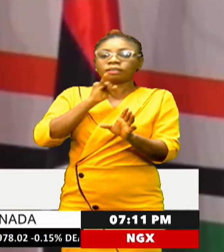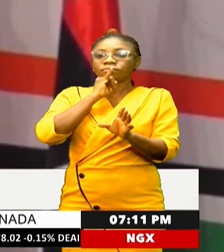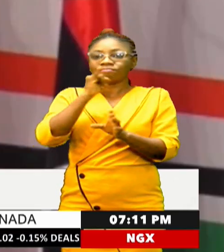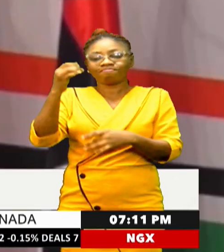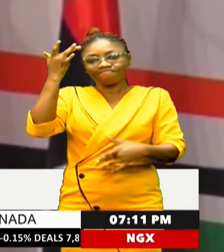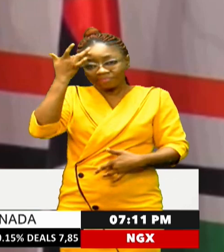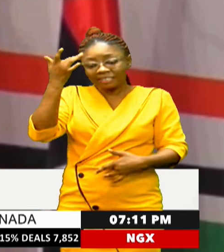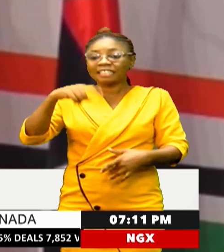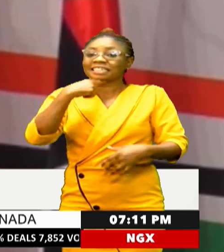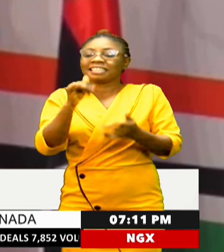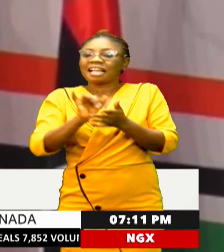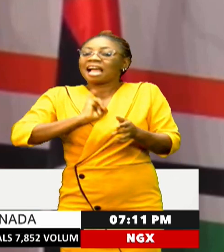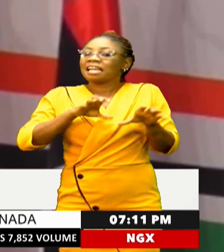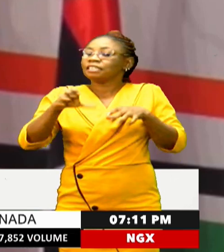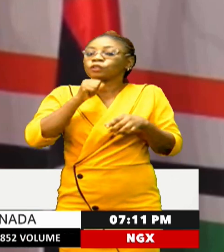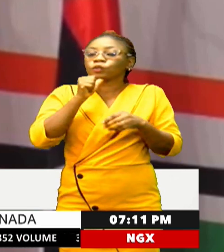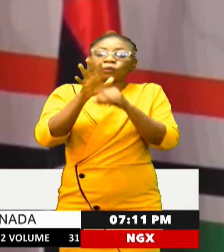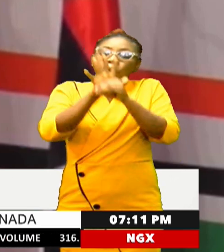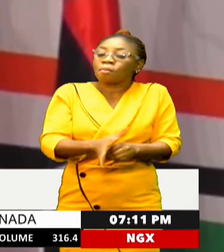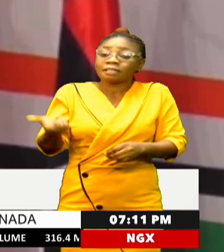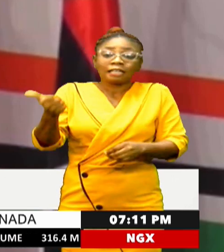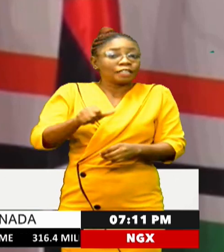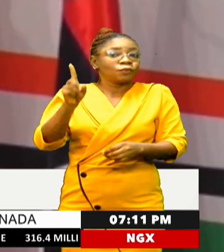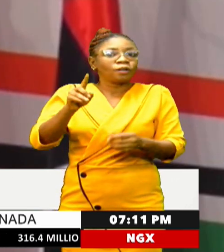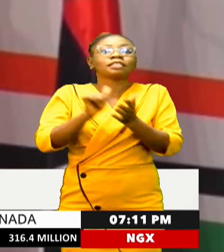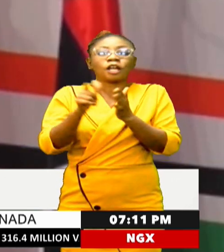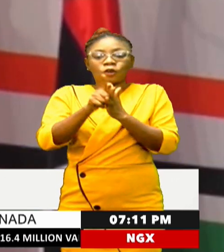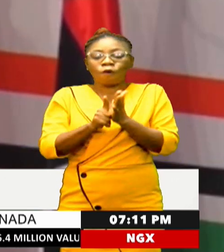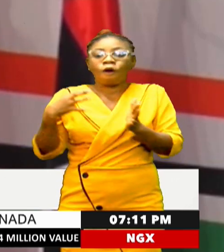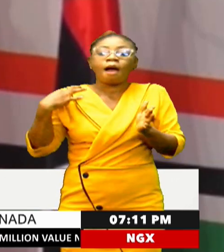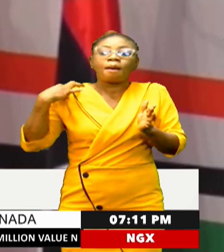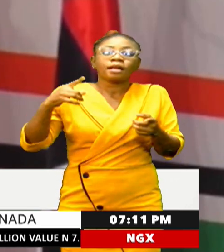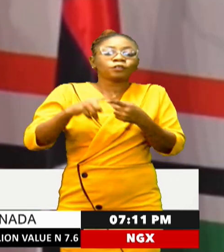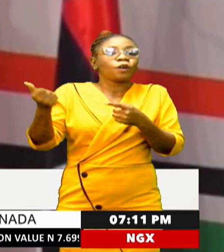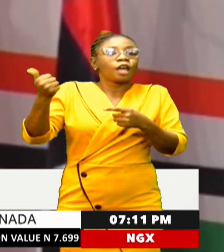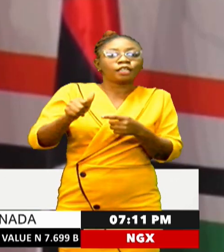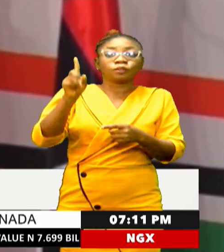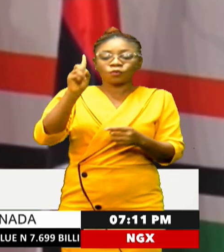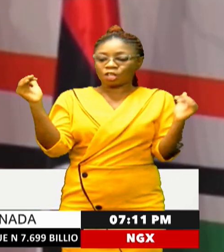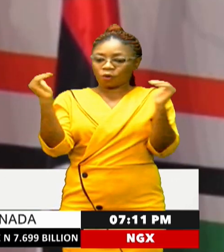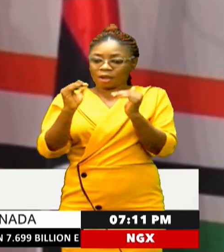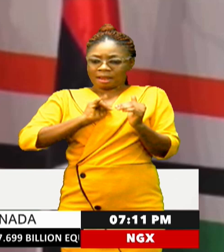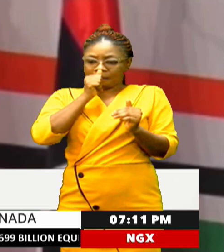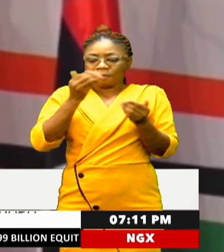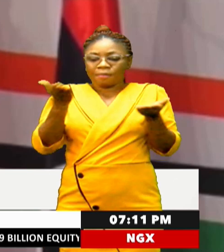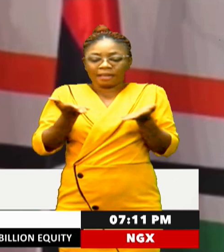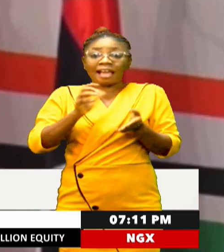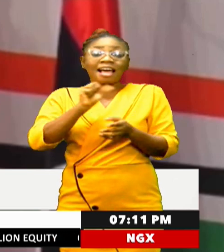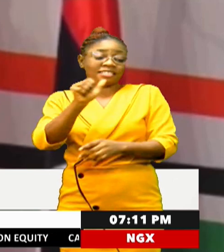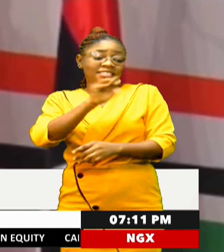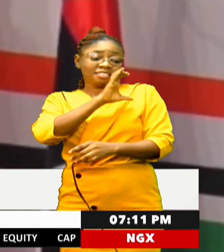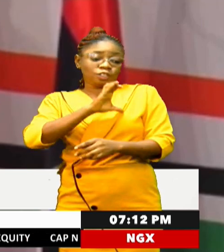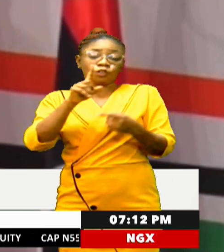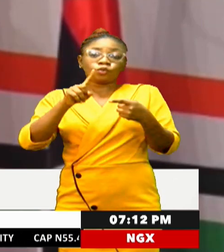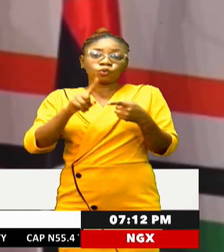"I did not oppress anyone, and the law applies to everyone equally. I am here as a citizen to run for office. We're in a